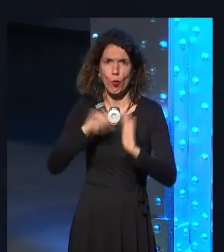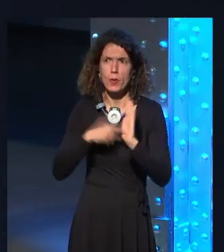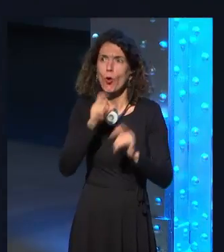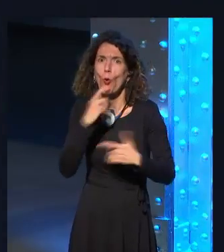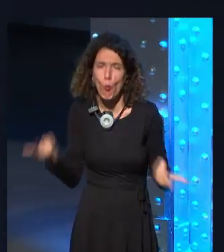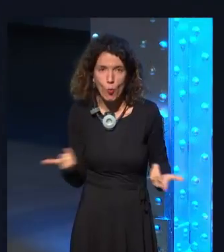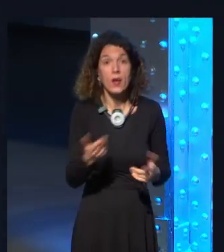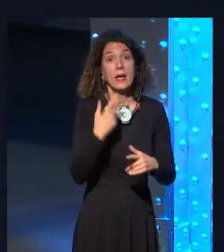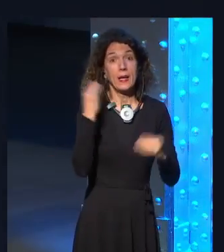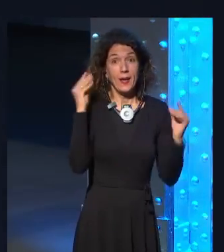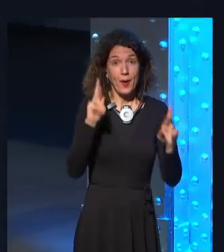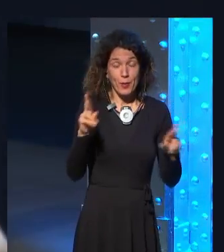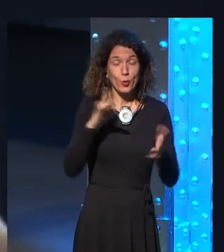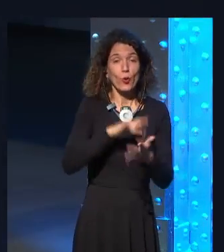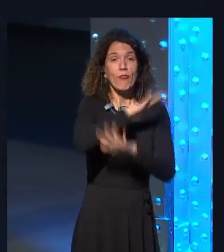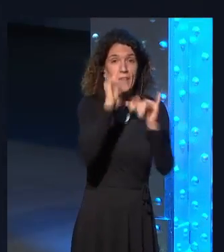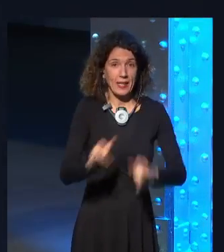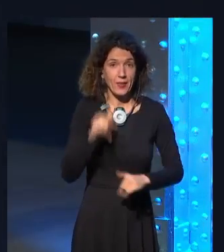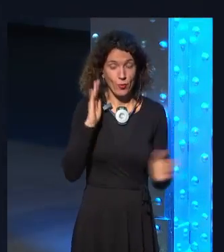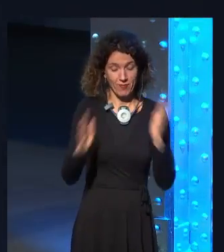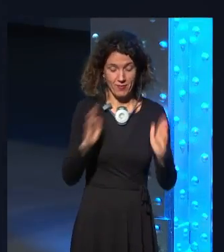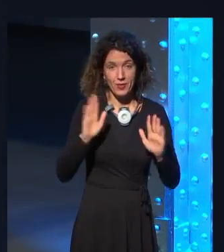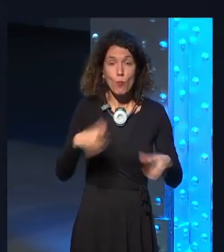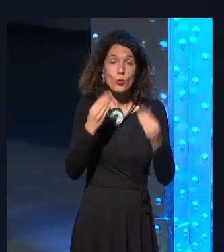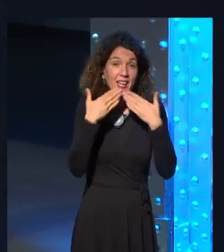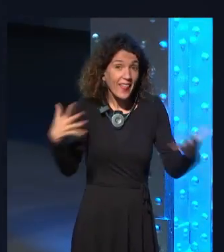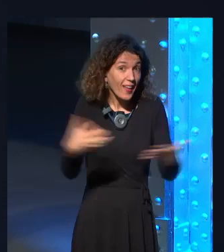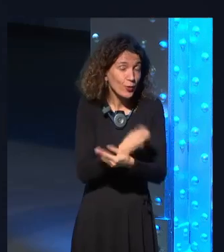Norwegian, the Finnish do to be so happy. I hope we made